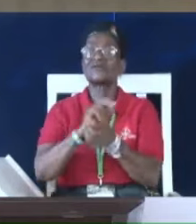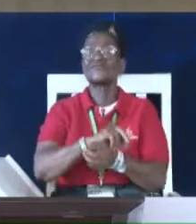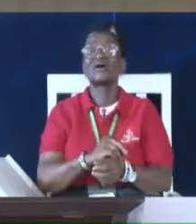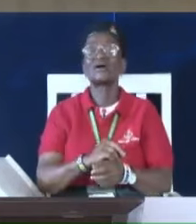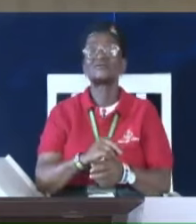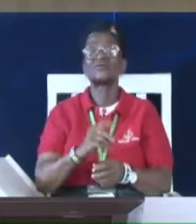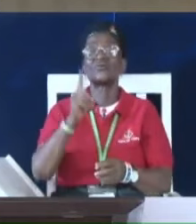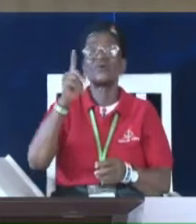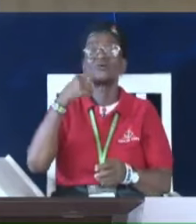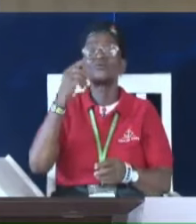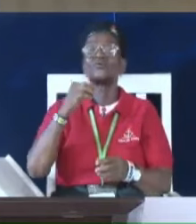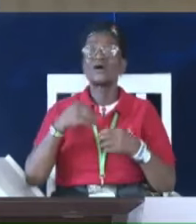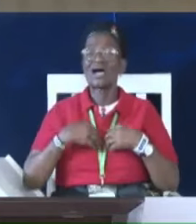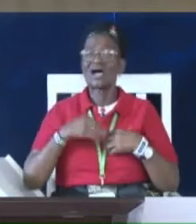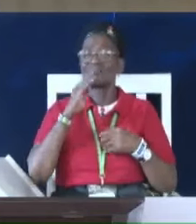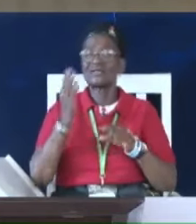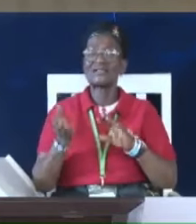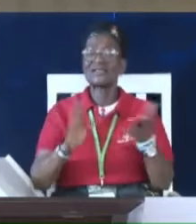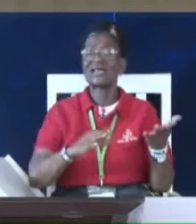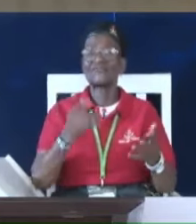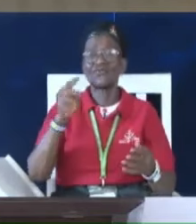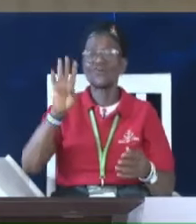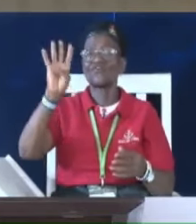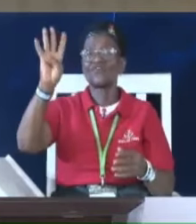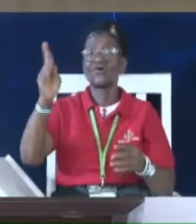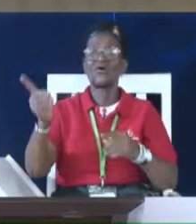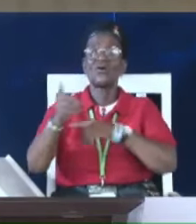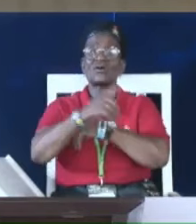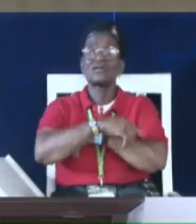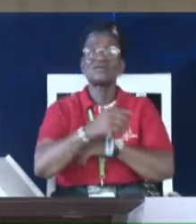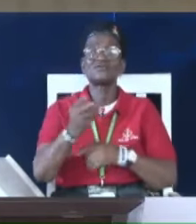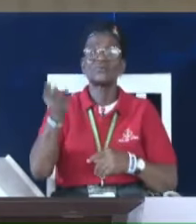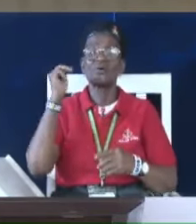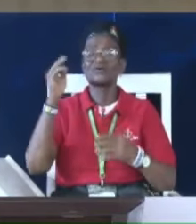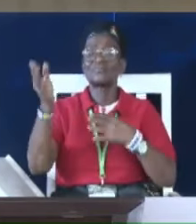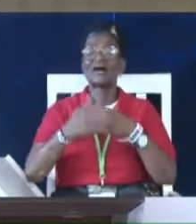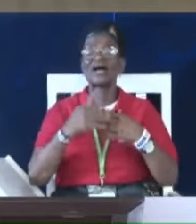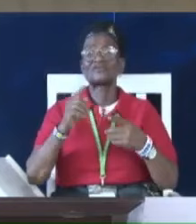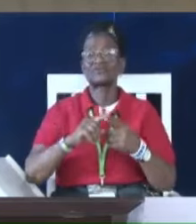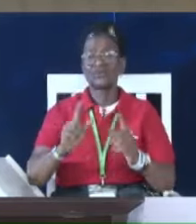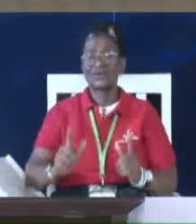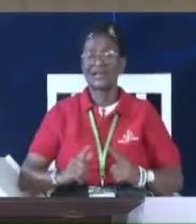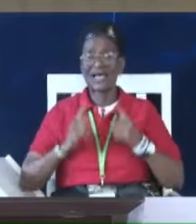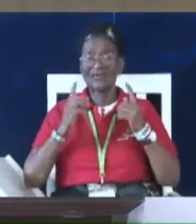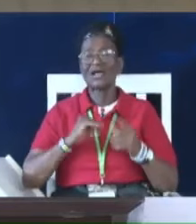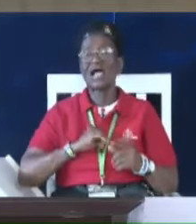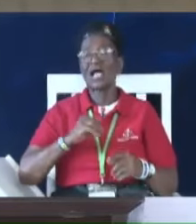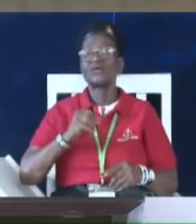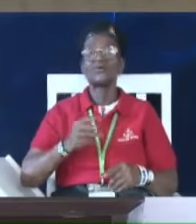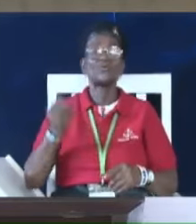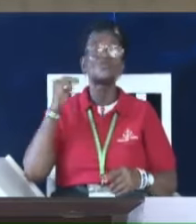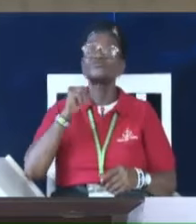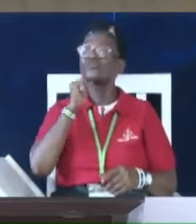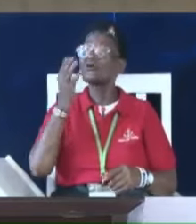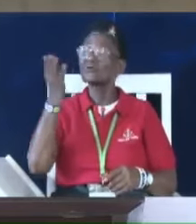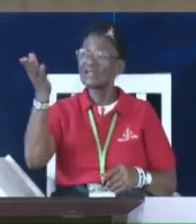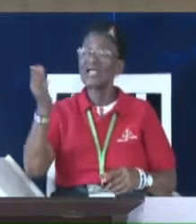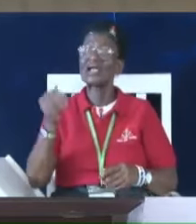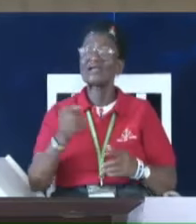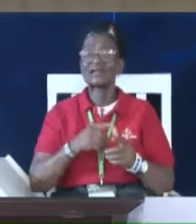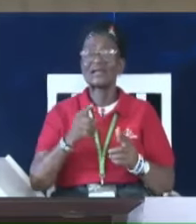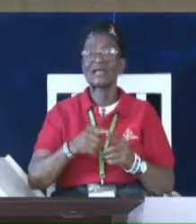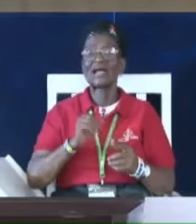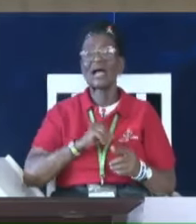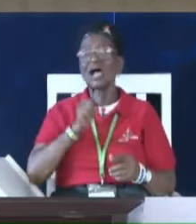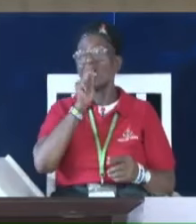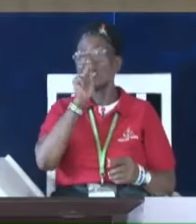One who had been dead for 4 days was back to life. I wasn't there then, but I'm sure there must have